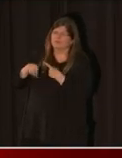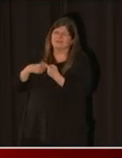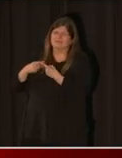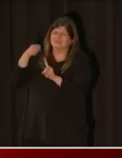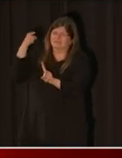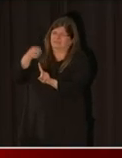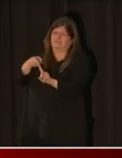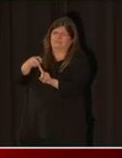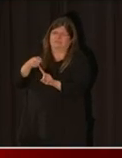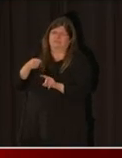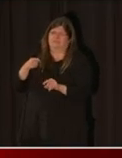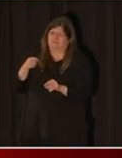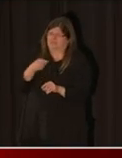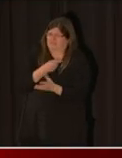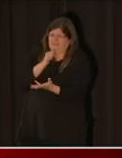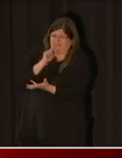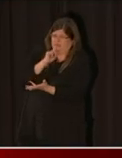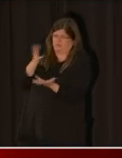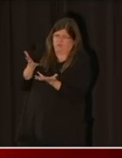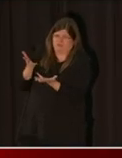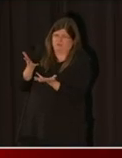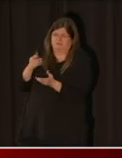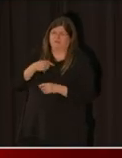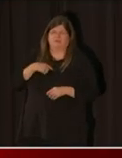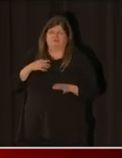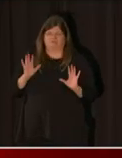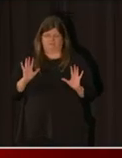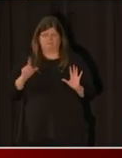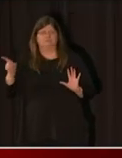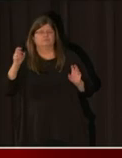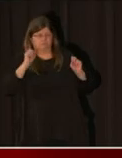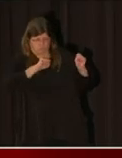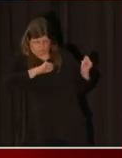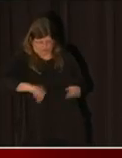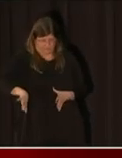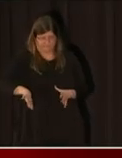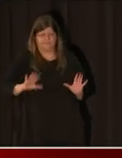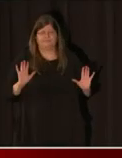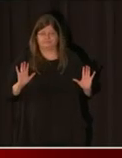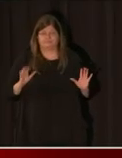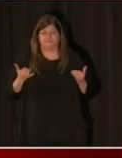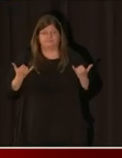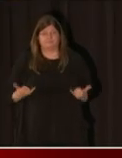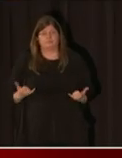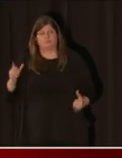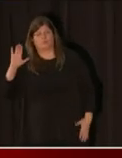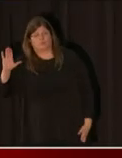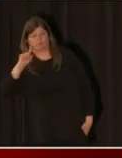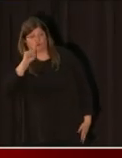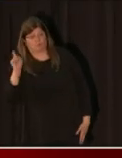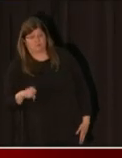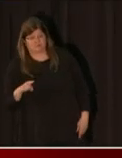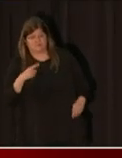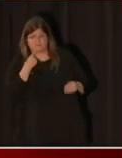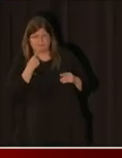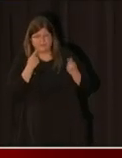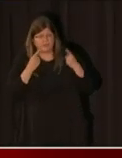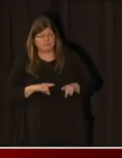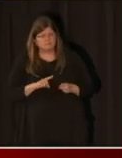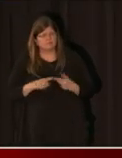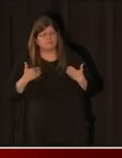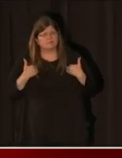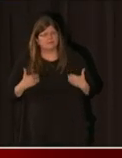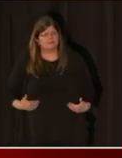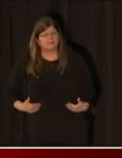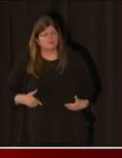Dr. Nesbitt, what happens to bodies after they die? If somebody, if there's 105 people who have died of COVID in DC, are